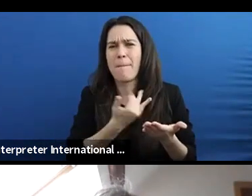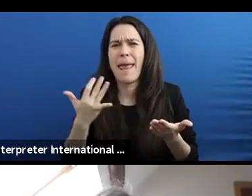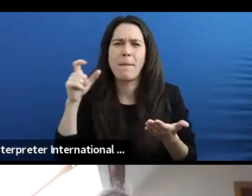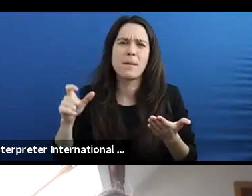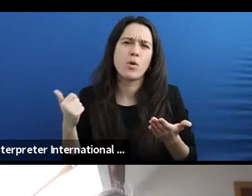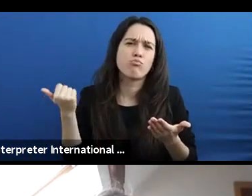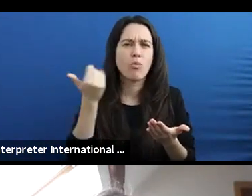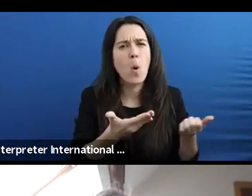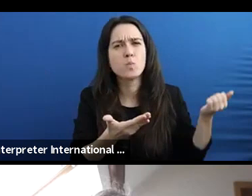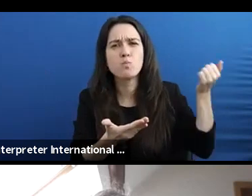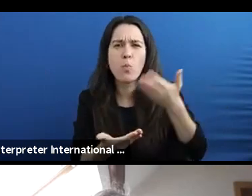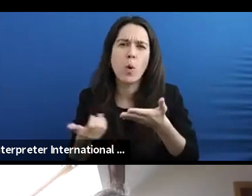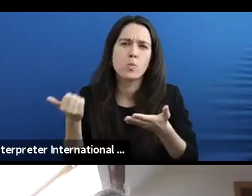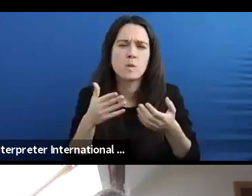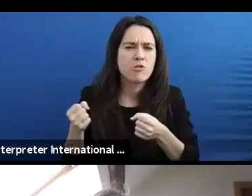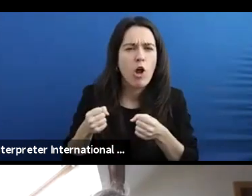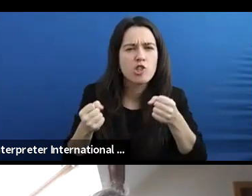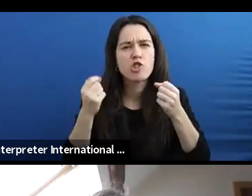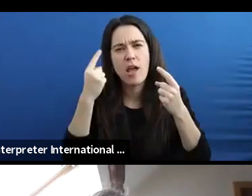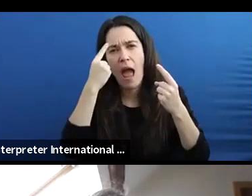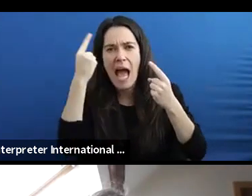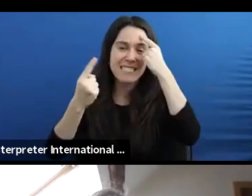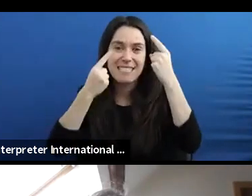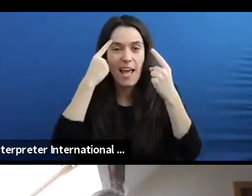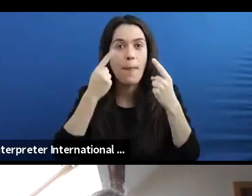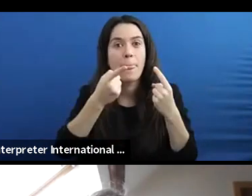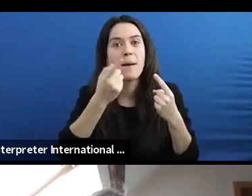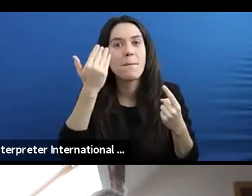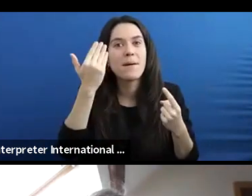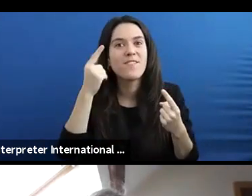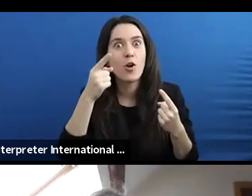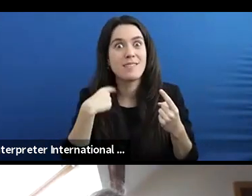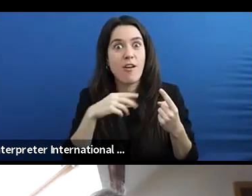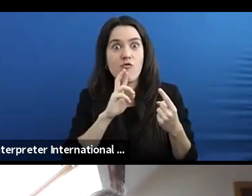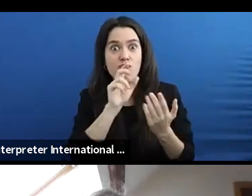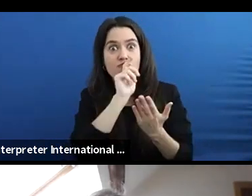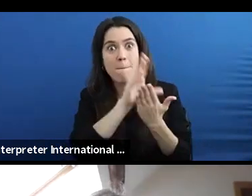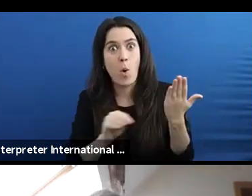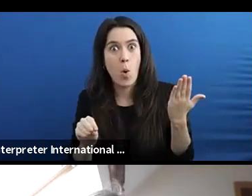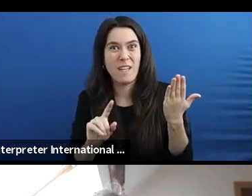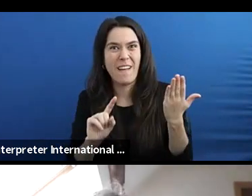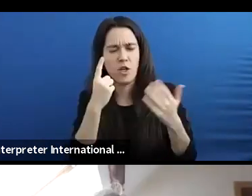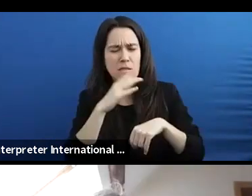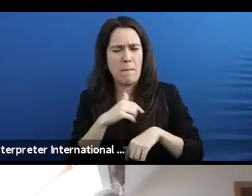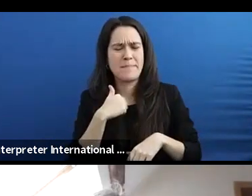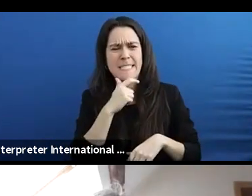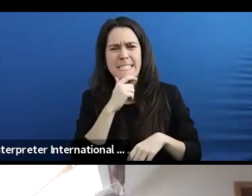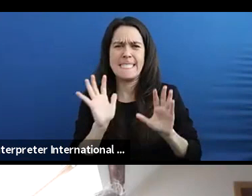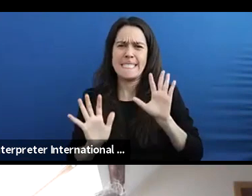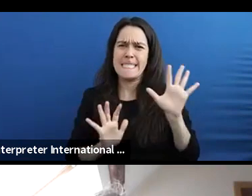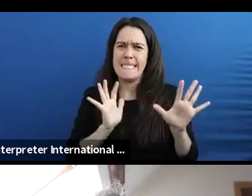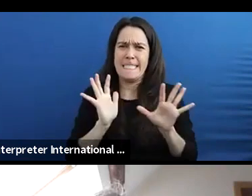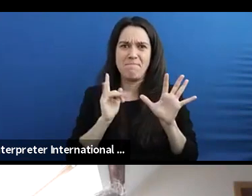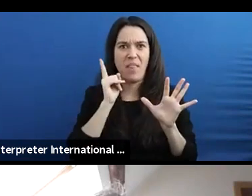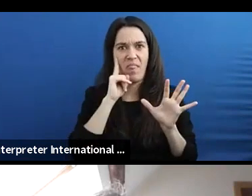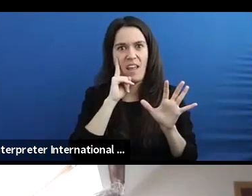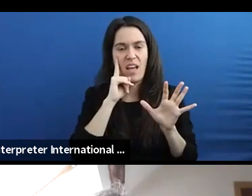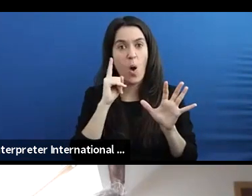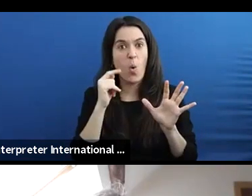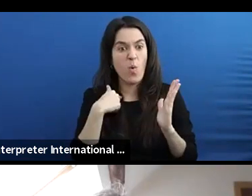and ideas. And I have to say, when I heard about this report the first time, I was a little bit skeptical, because I think that if we talk about